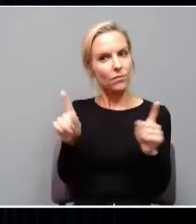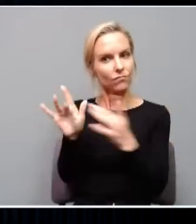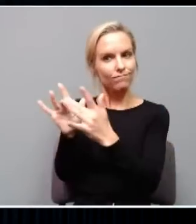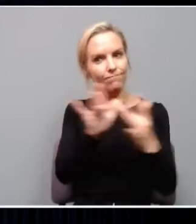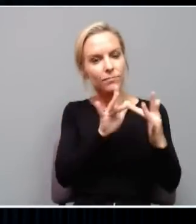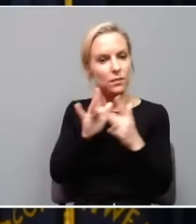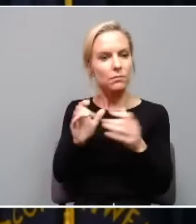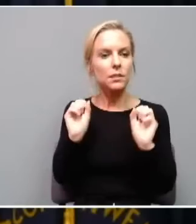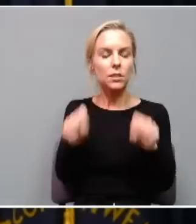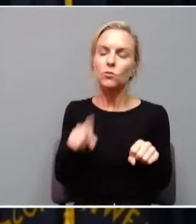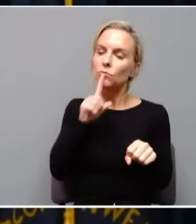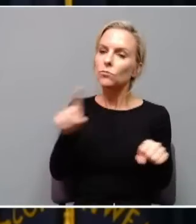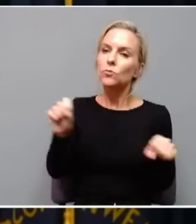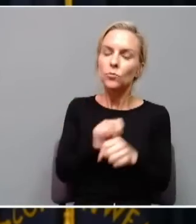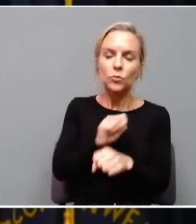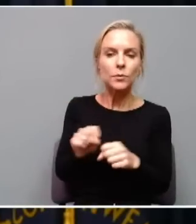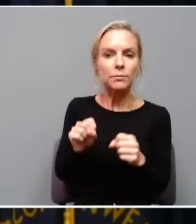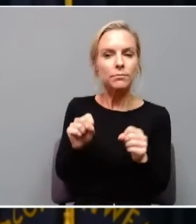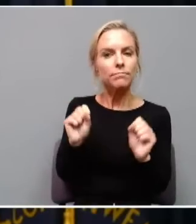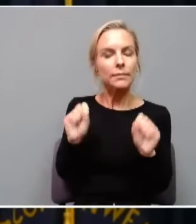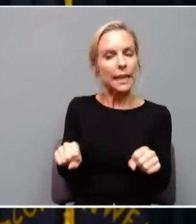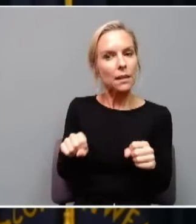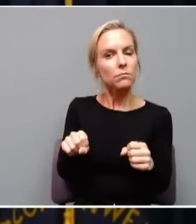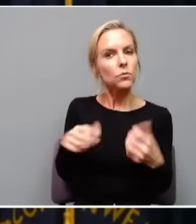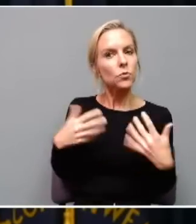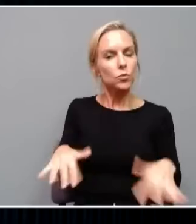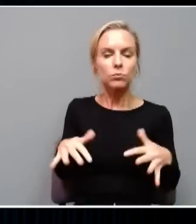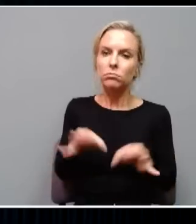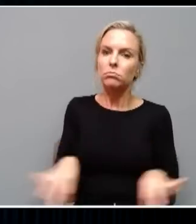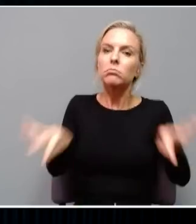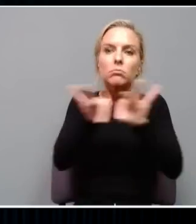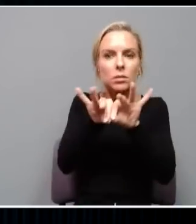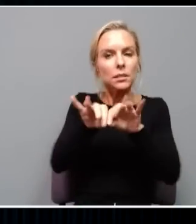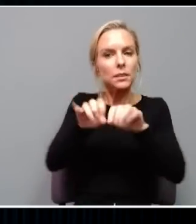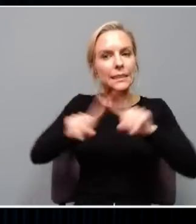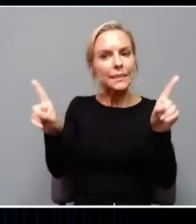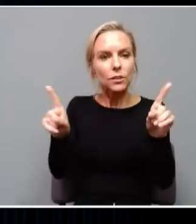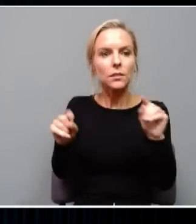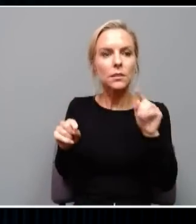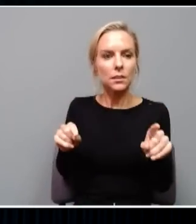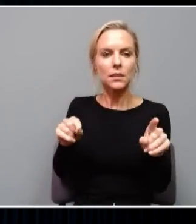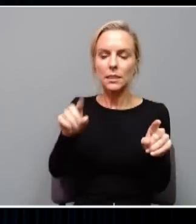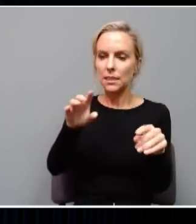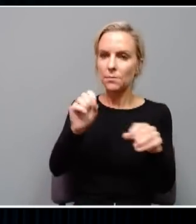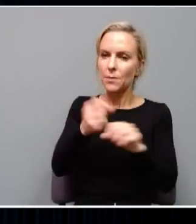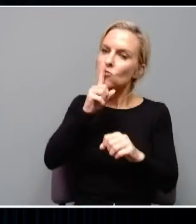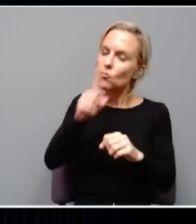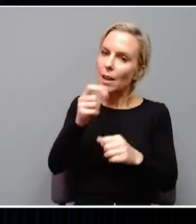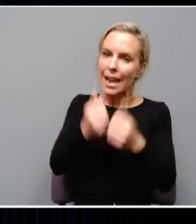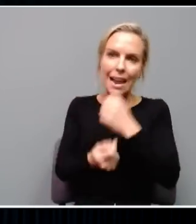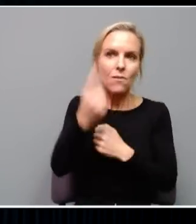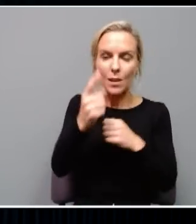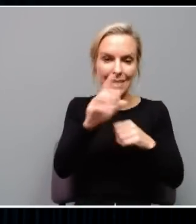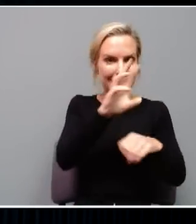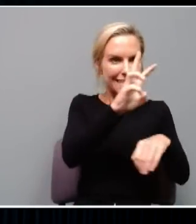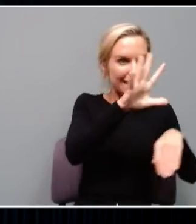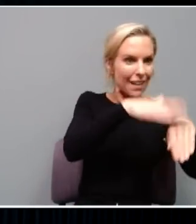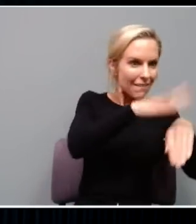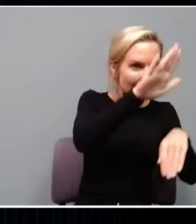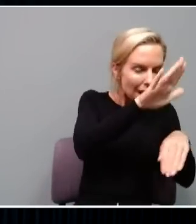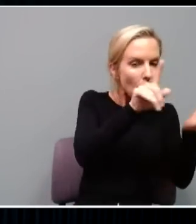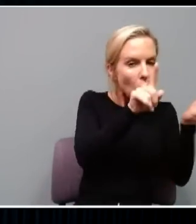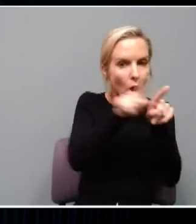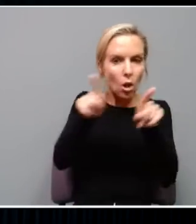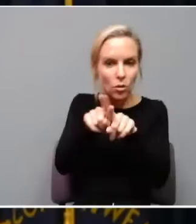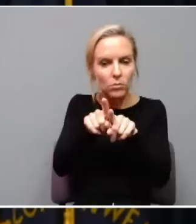truly make a difference. But remember, we got to make sure everybody 65 and up gets vaccinated and gets your